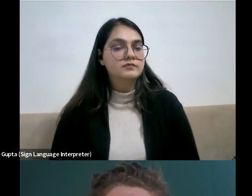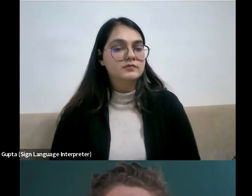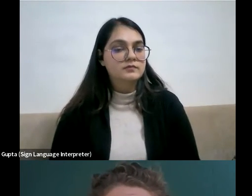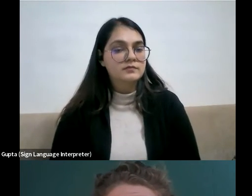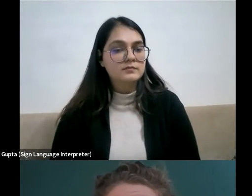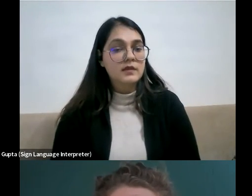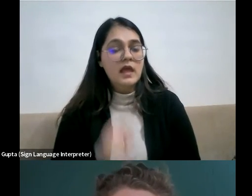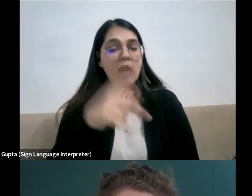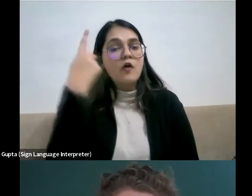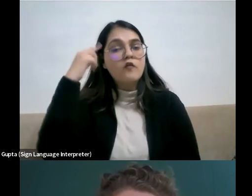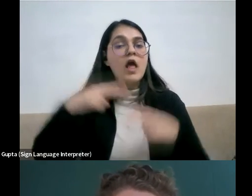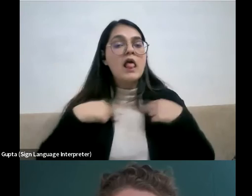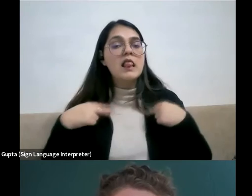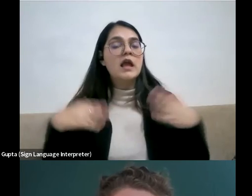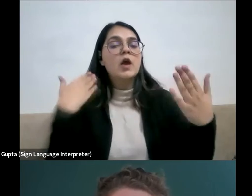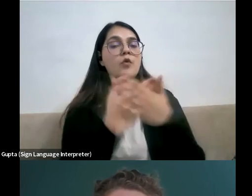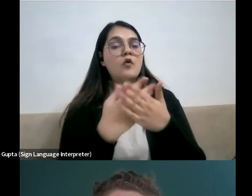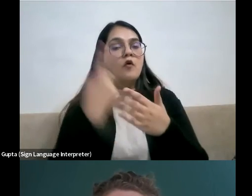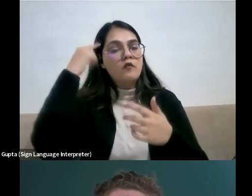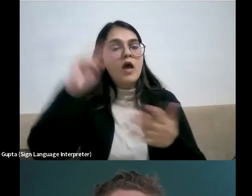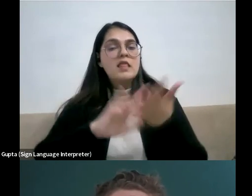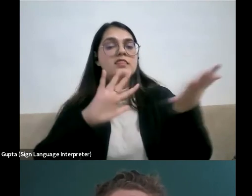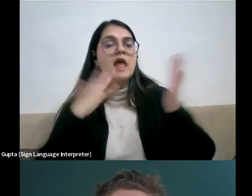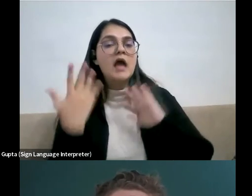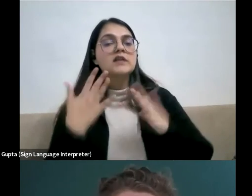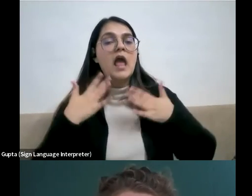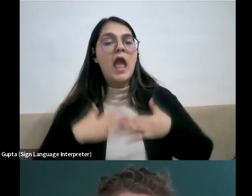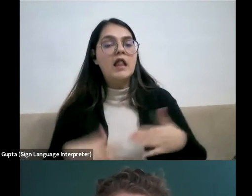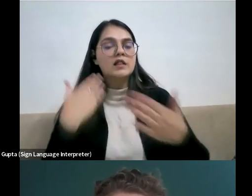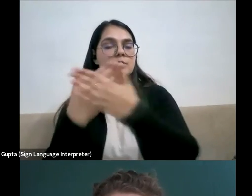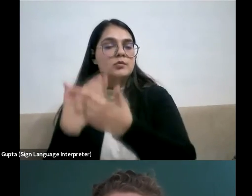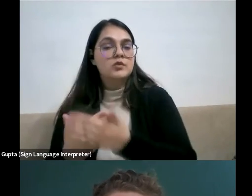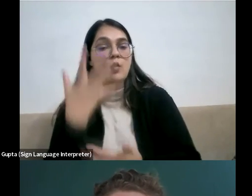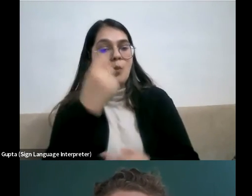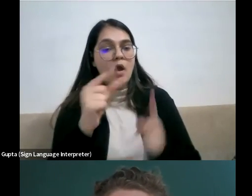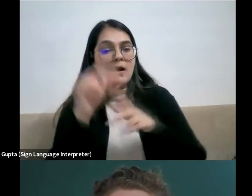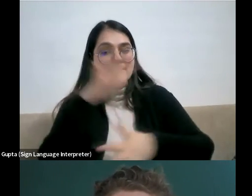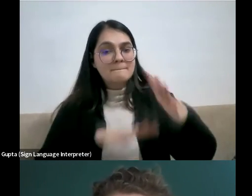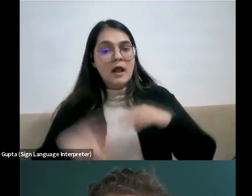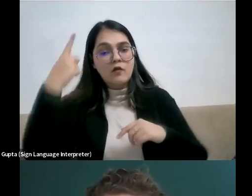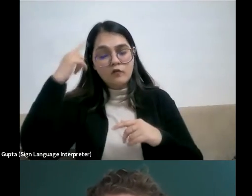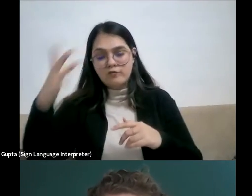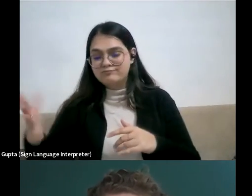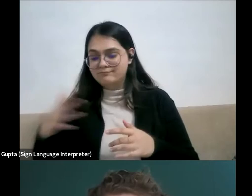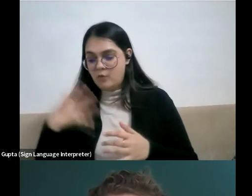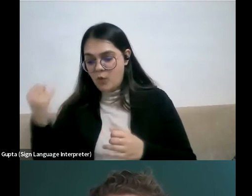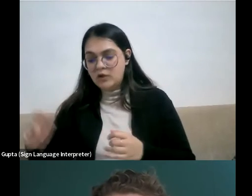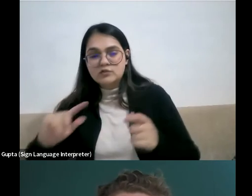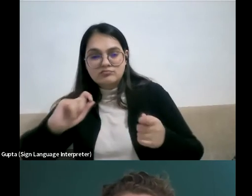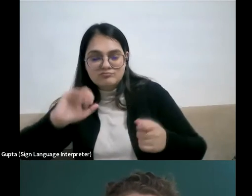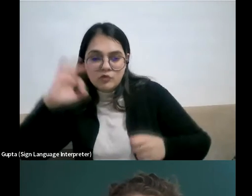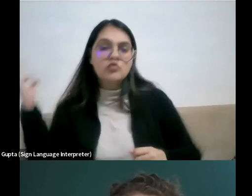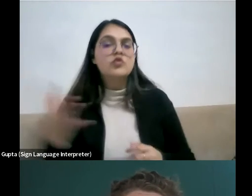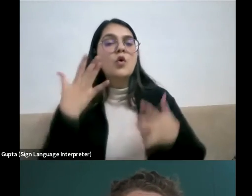legal proposals for national health insurance, which is a plan to change the health system in the country to pursue universal health